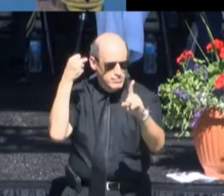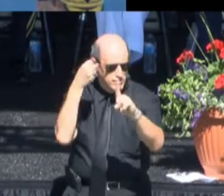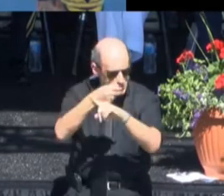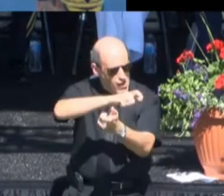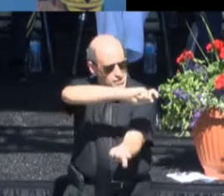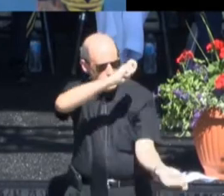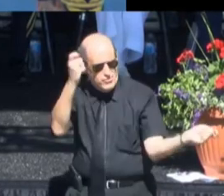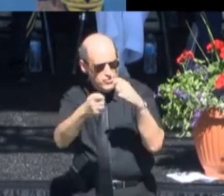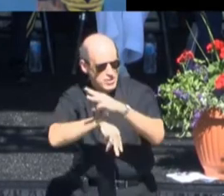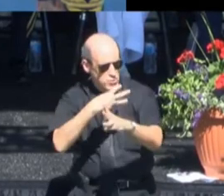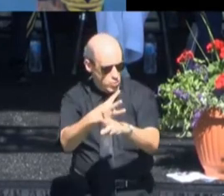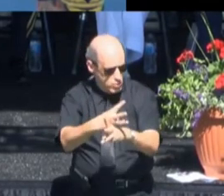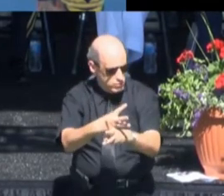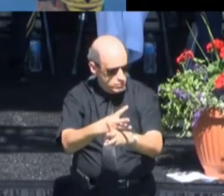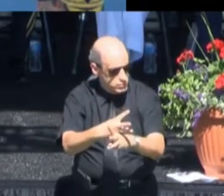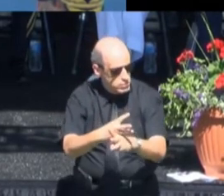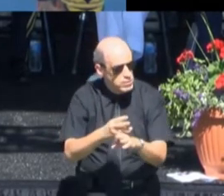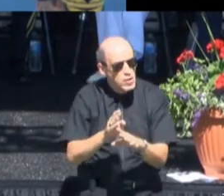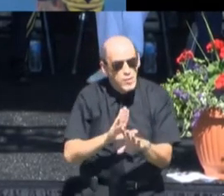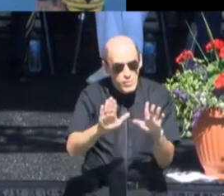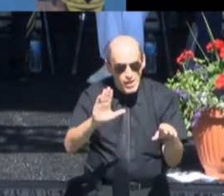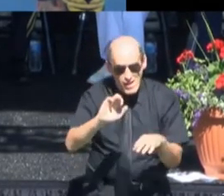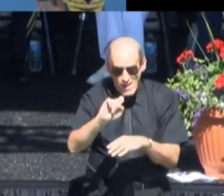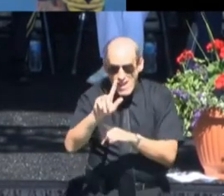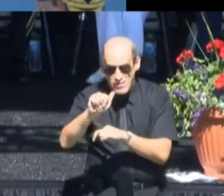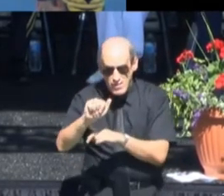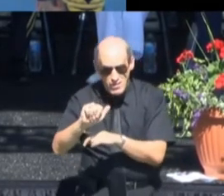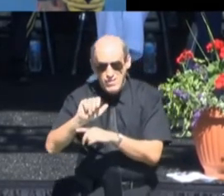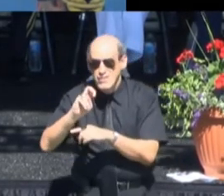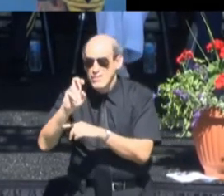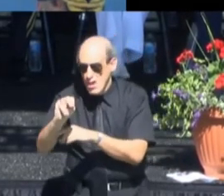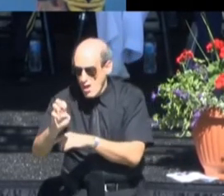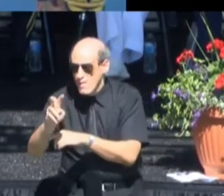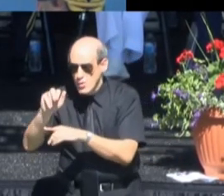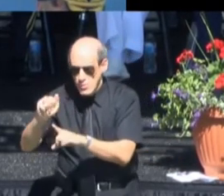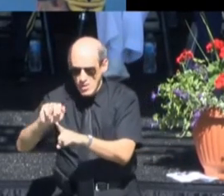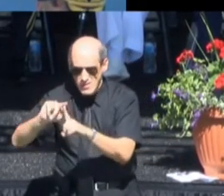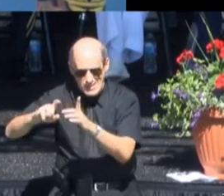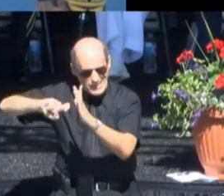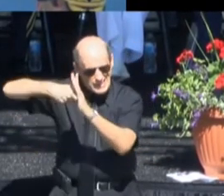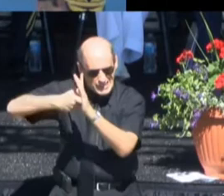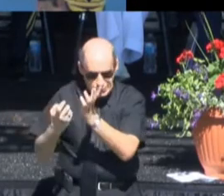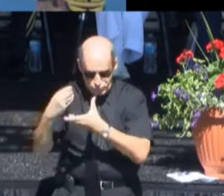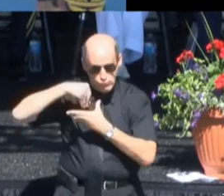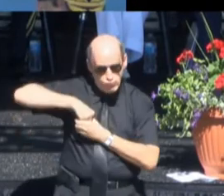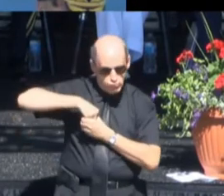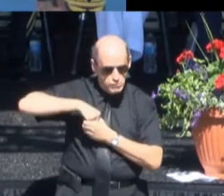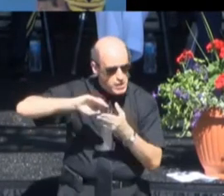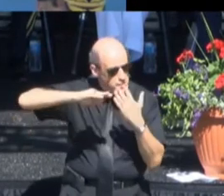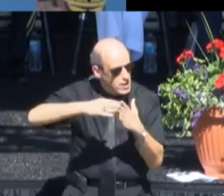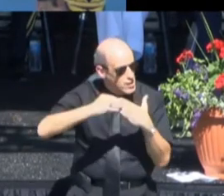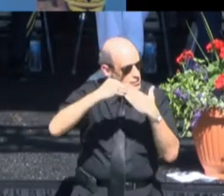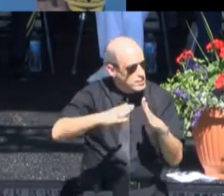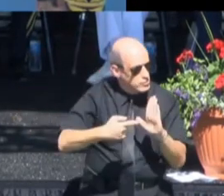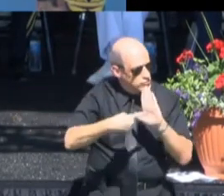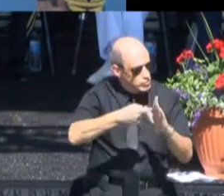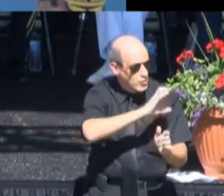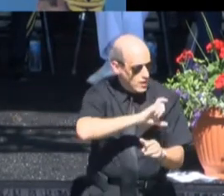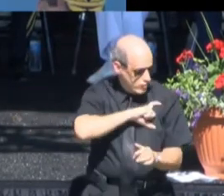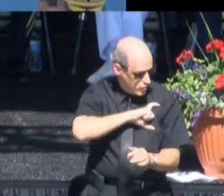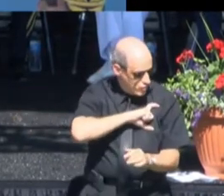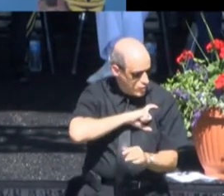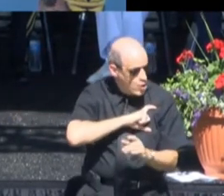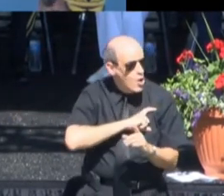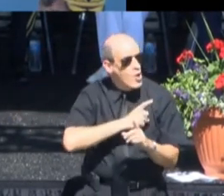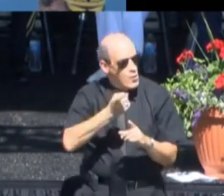world. Let acta non verba be your touchstone. Be the leaders of character that